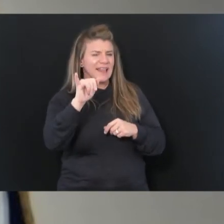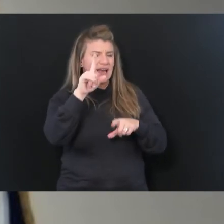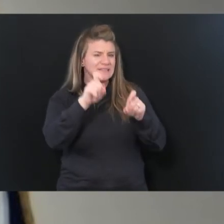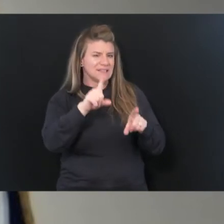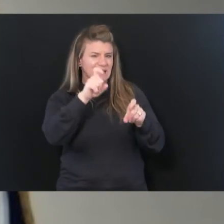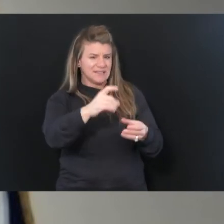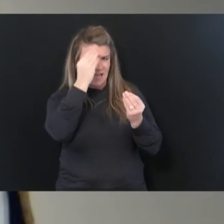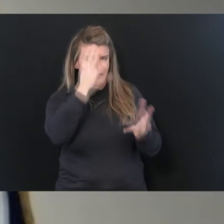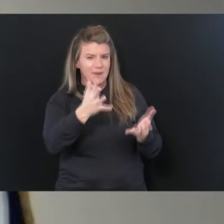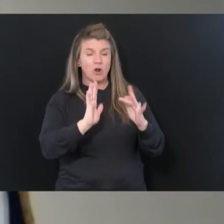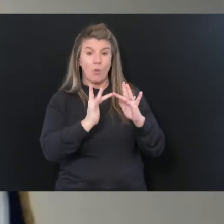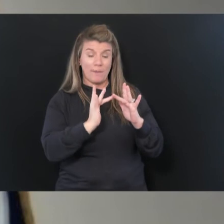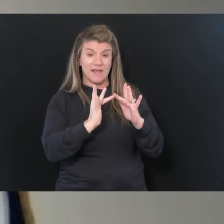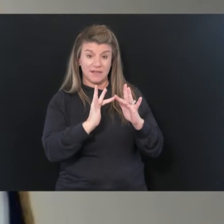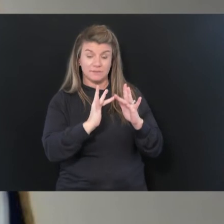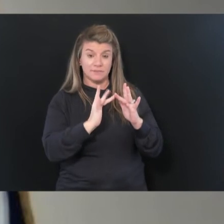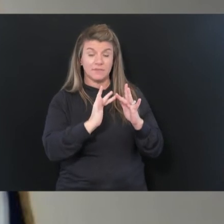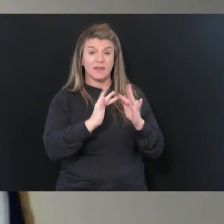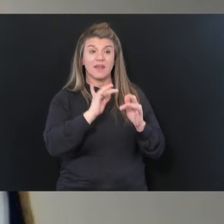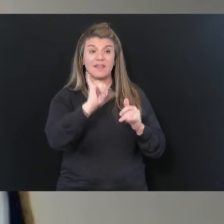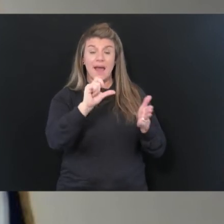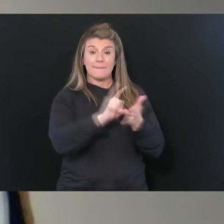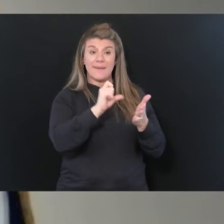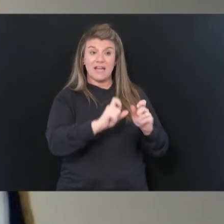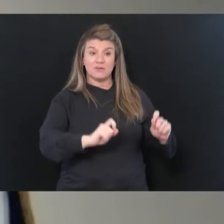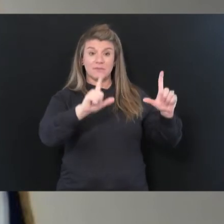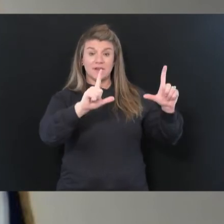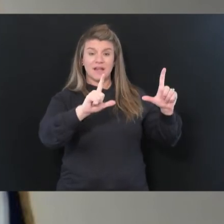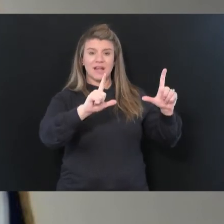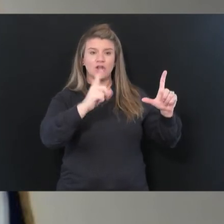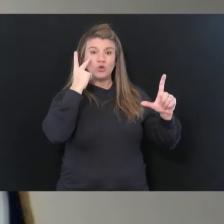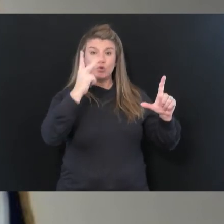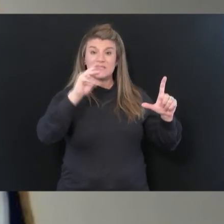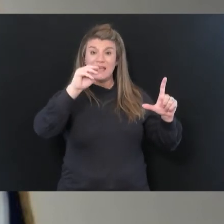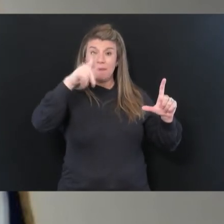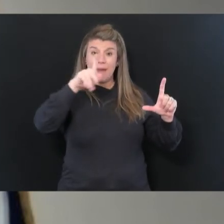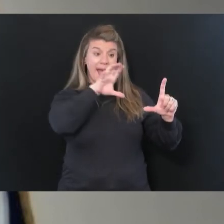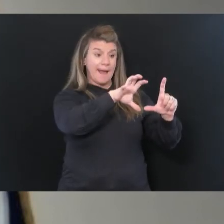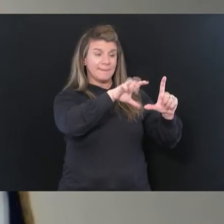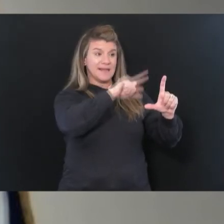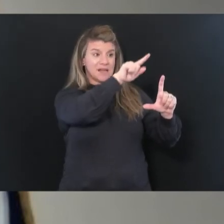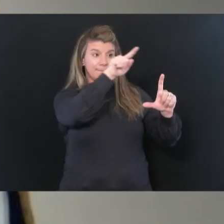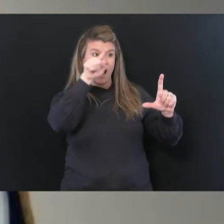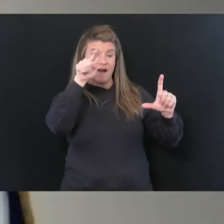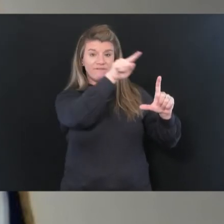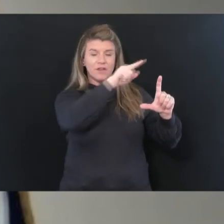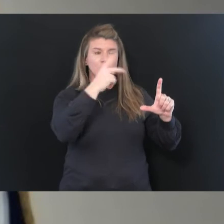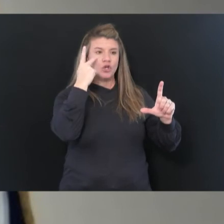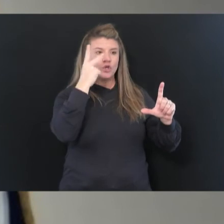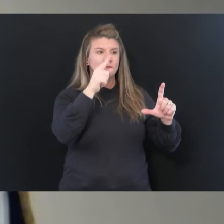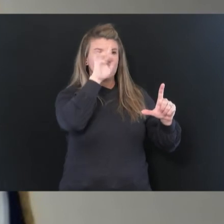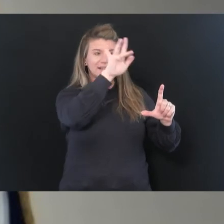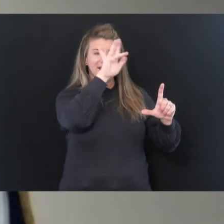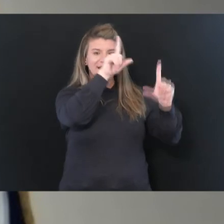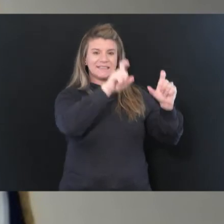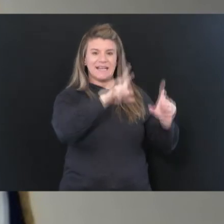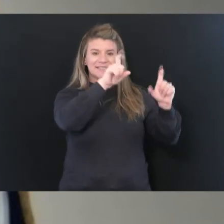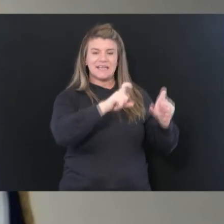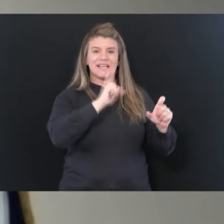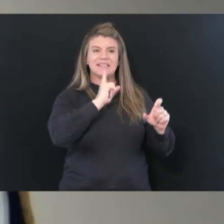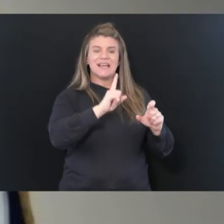our website on the testing page above the map. It says change display, and you can get a list